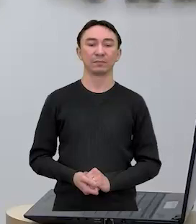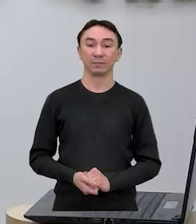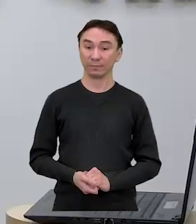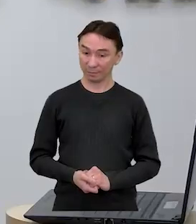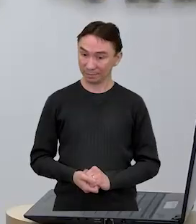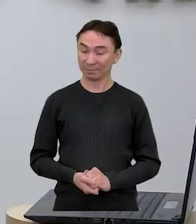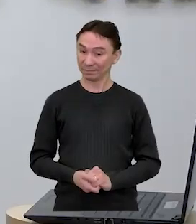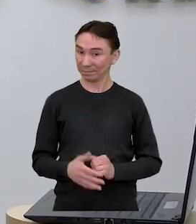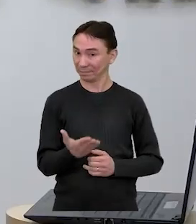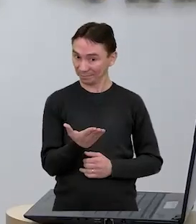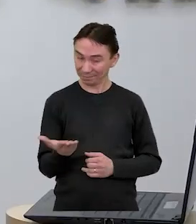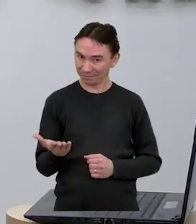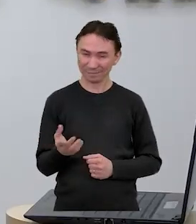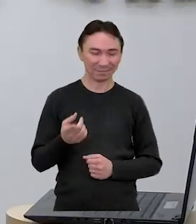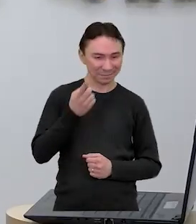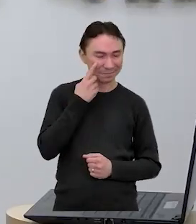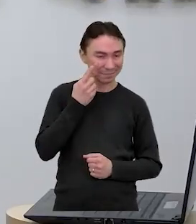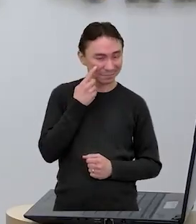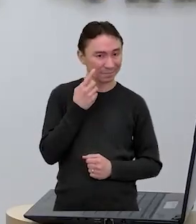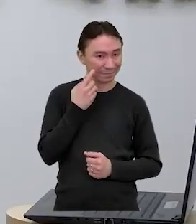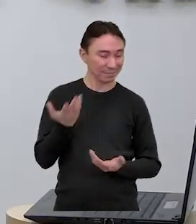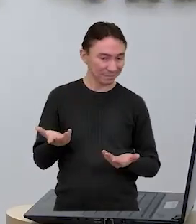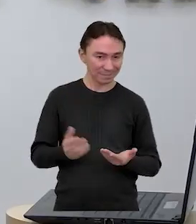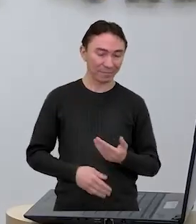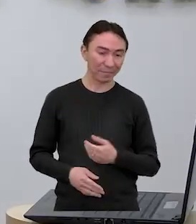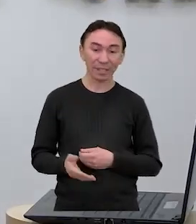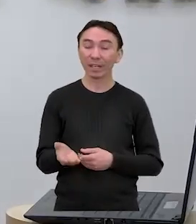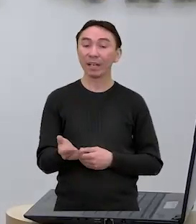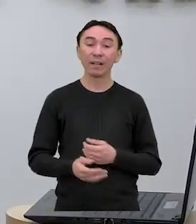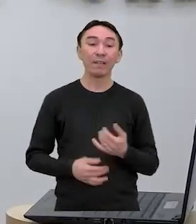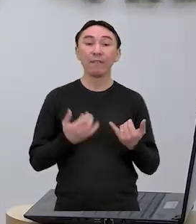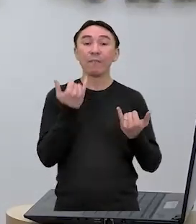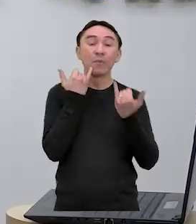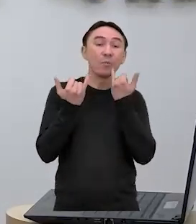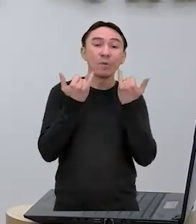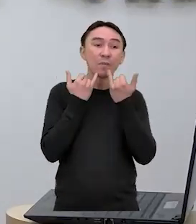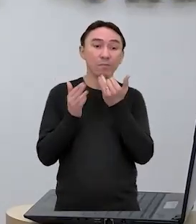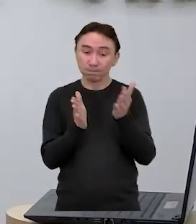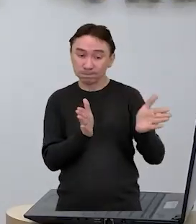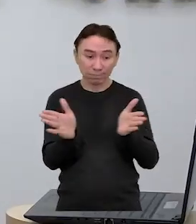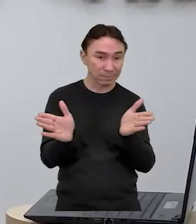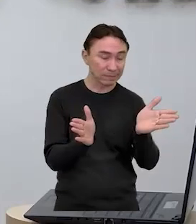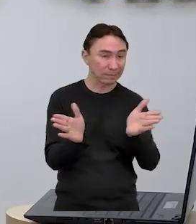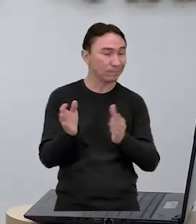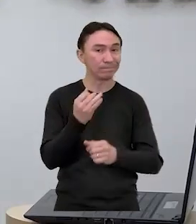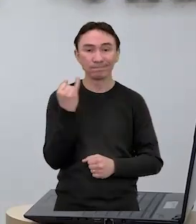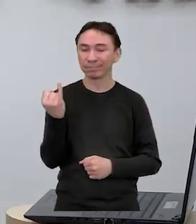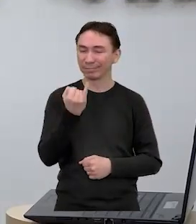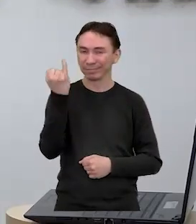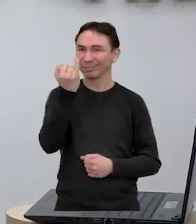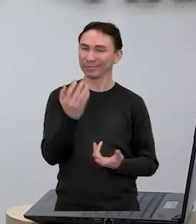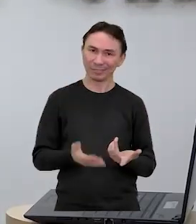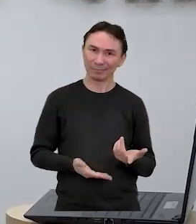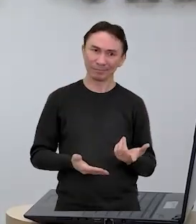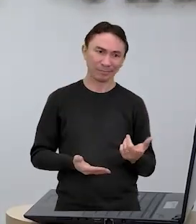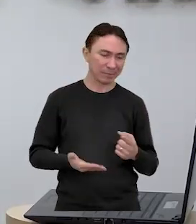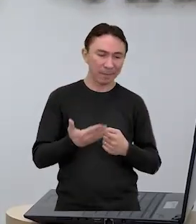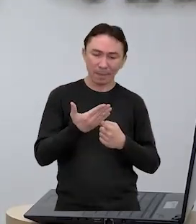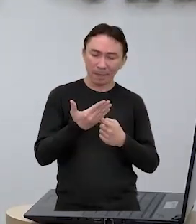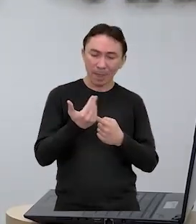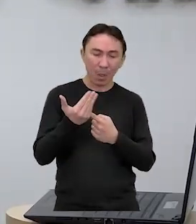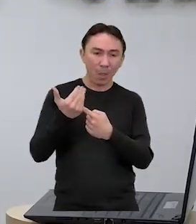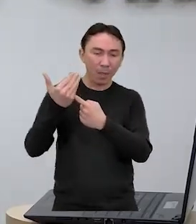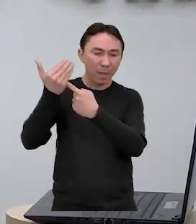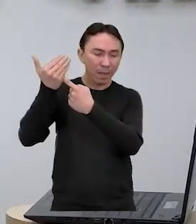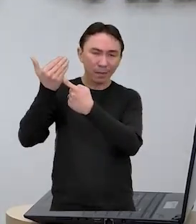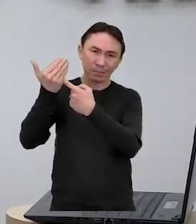Bom, é isso aí, né? A gente viu aí a importância, né, do acesso para as informações, principalmente quando a gente fala em tecnologia, porque, logicamente,